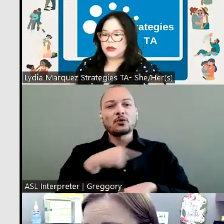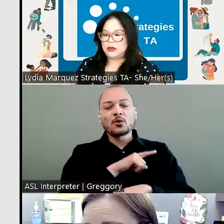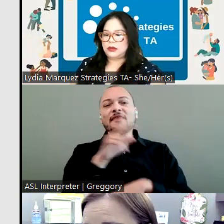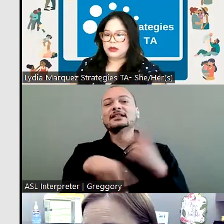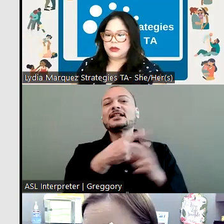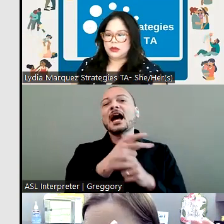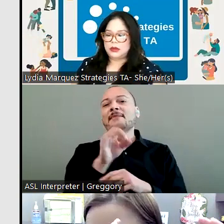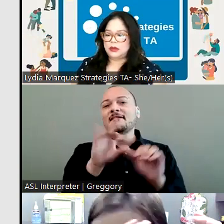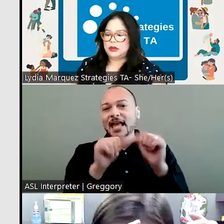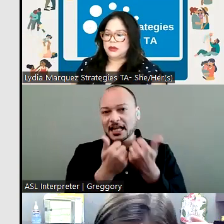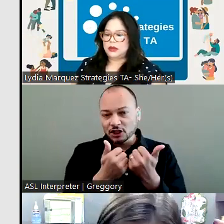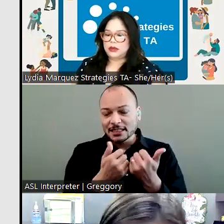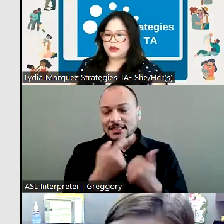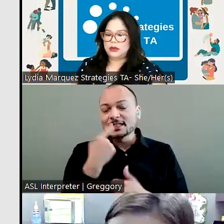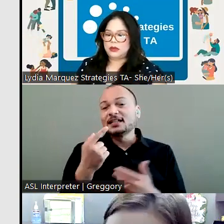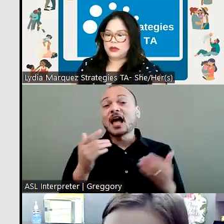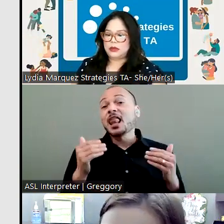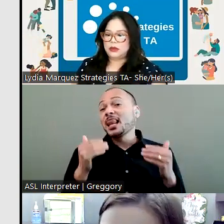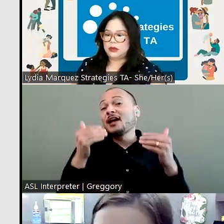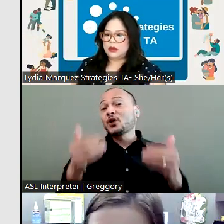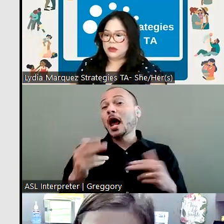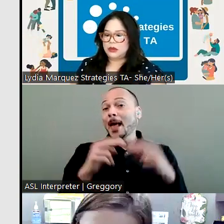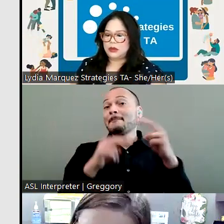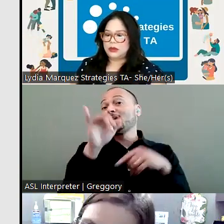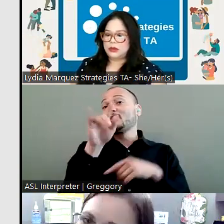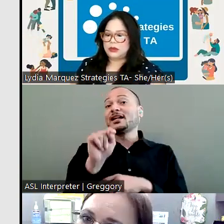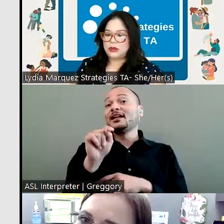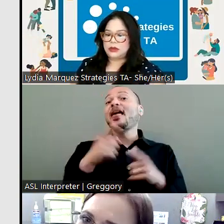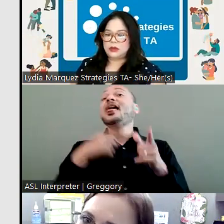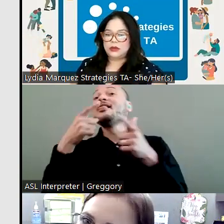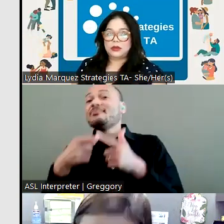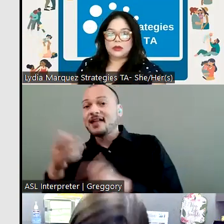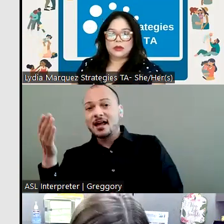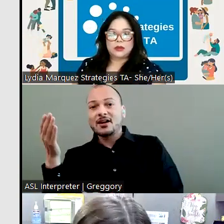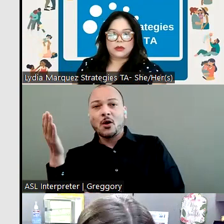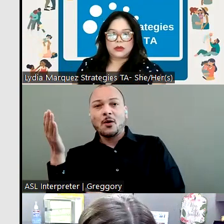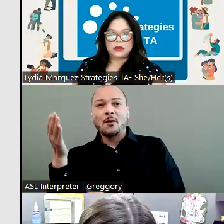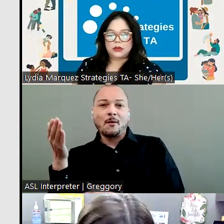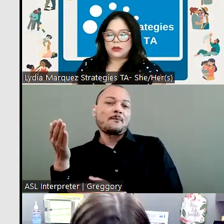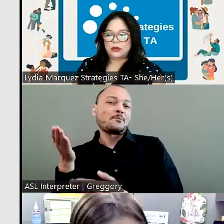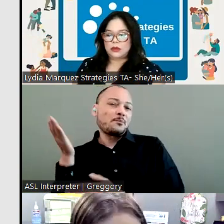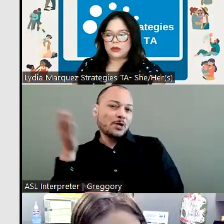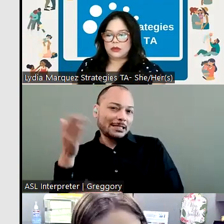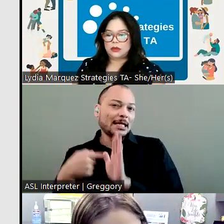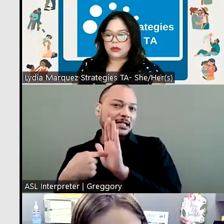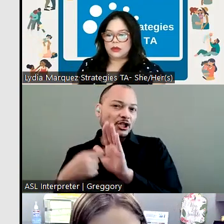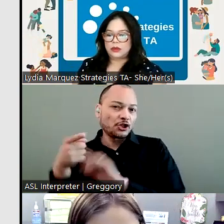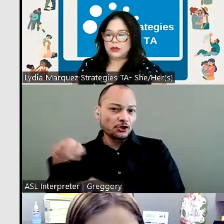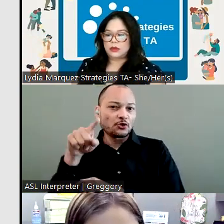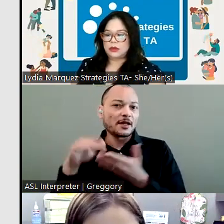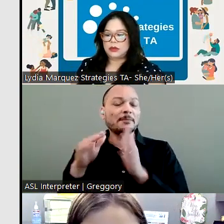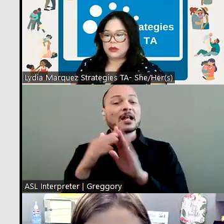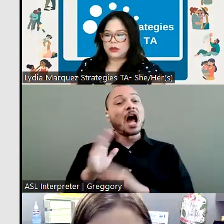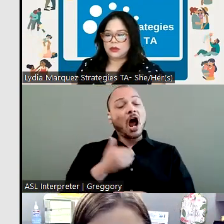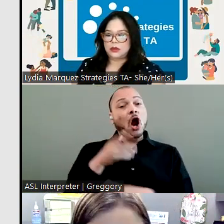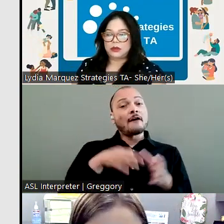that says, let's build it and then present it to the community. And our foster